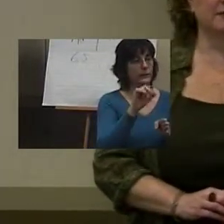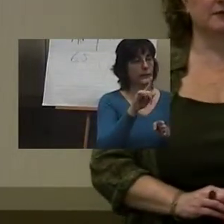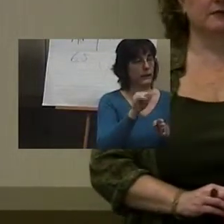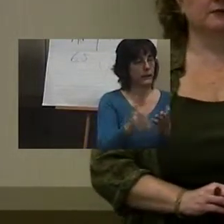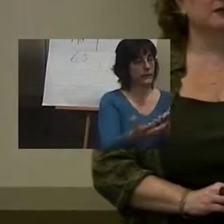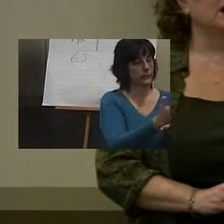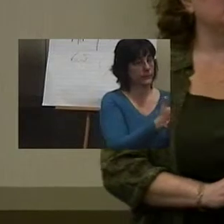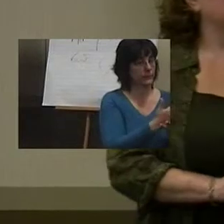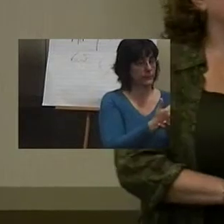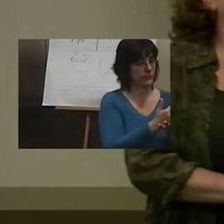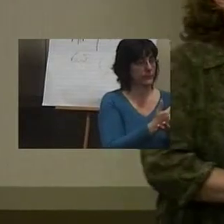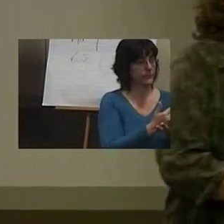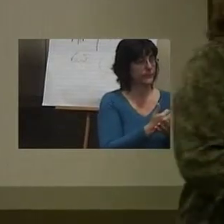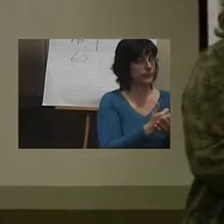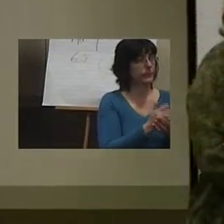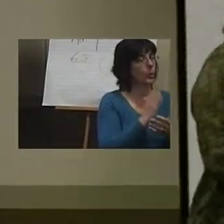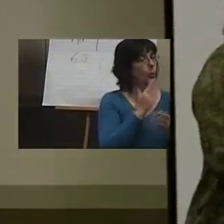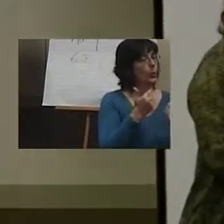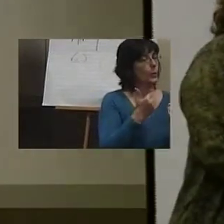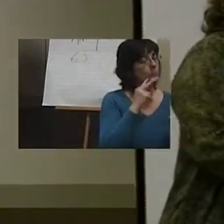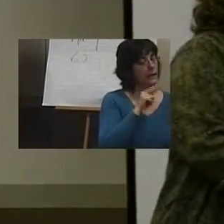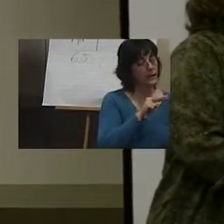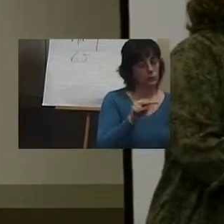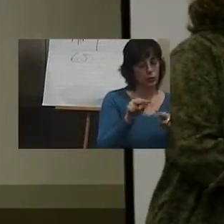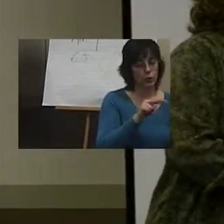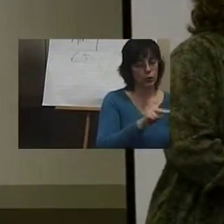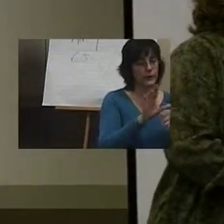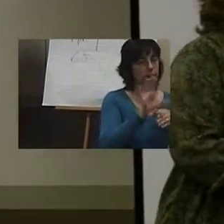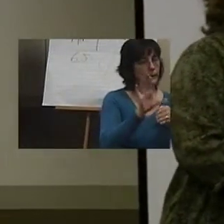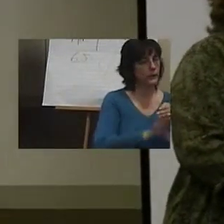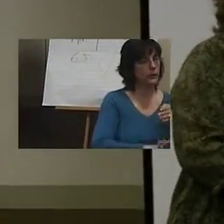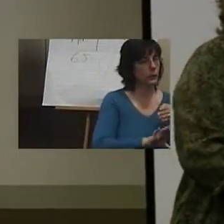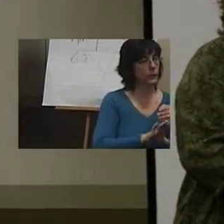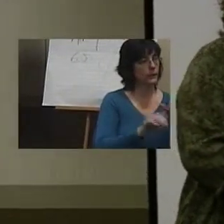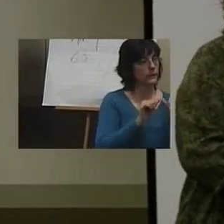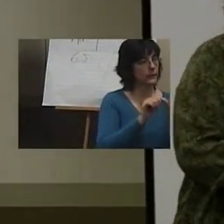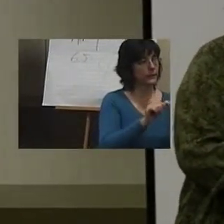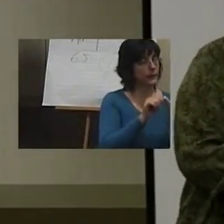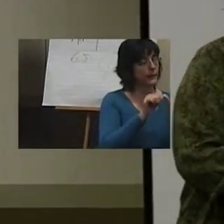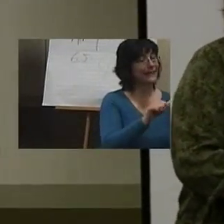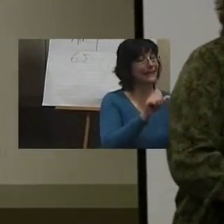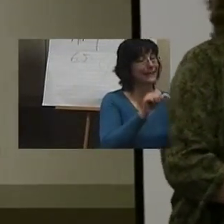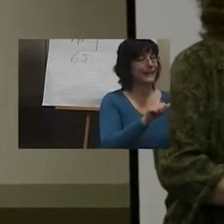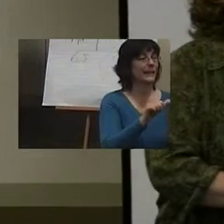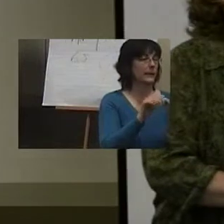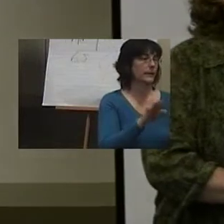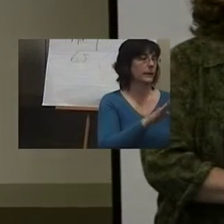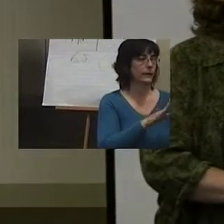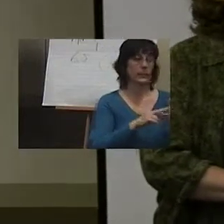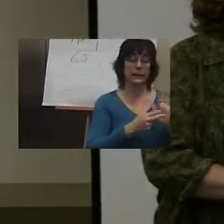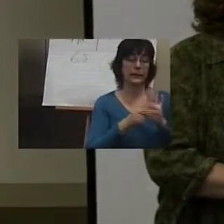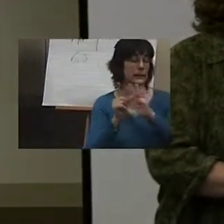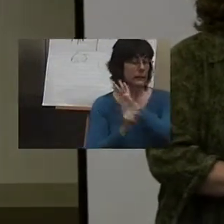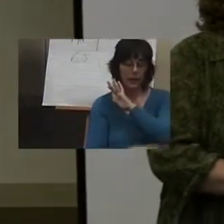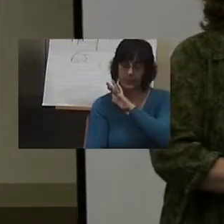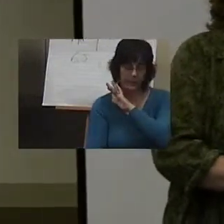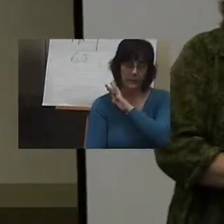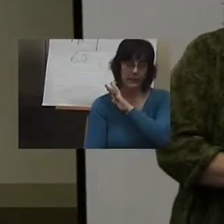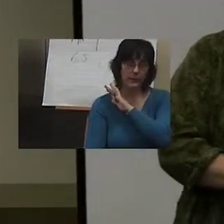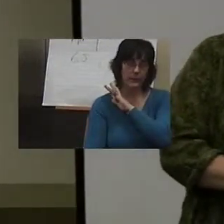collection. And you're going to look at the consequences that are maintaining the behavior. Again, this is not